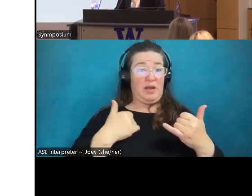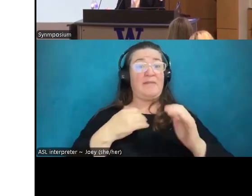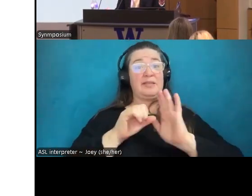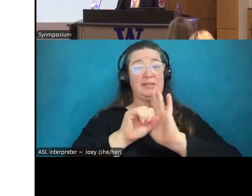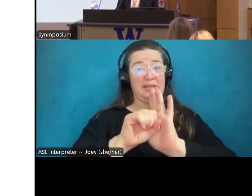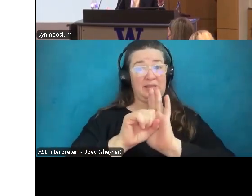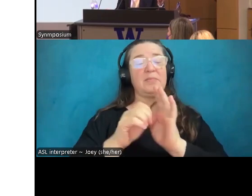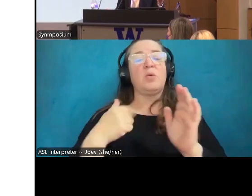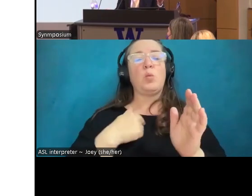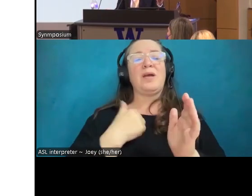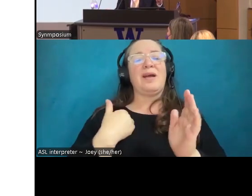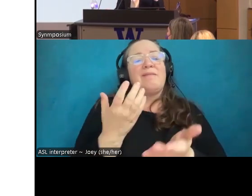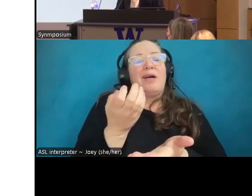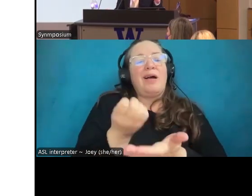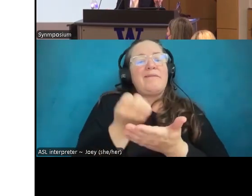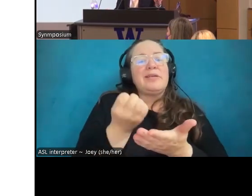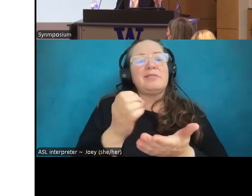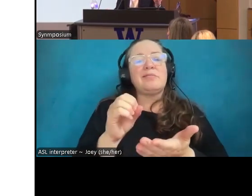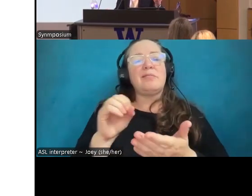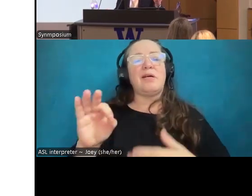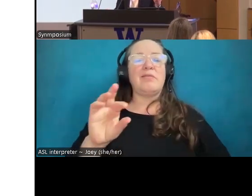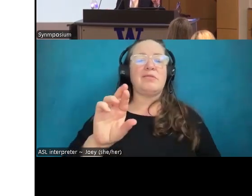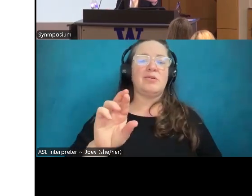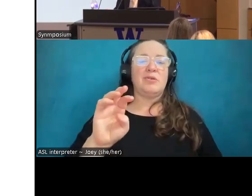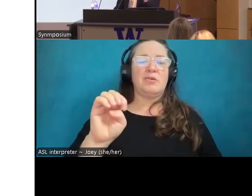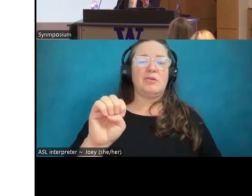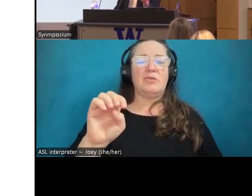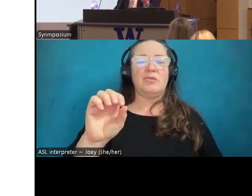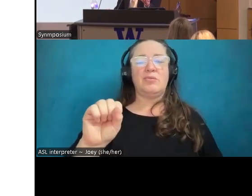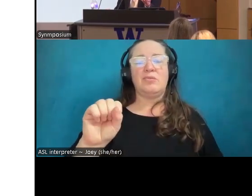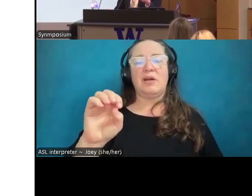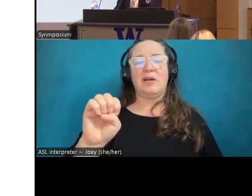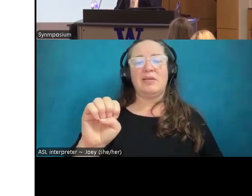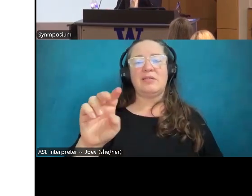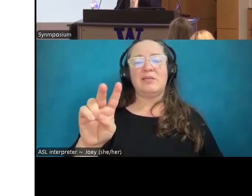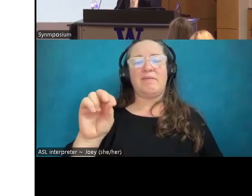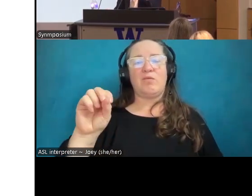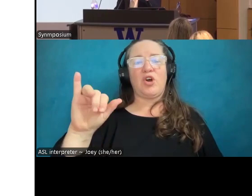as where those that don't have symptoms, there isn't evidence of reservoirs. But to your point,